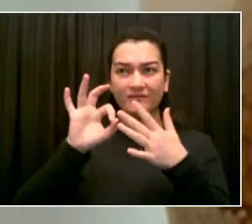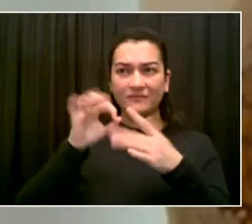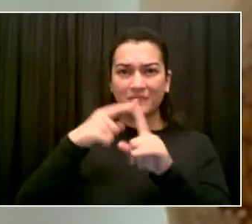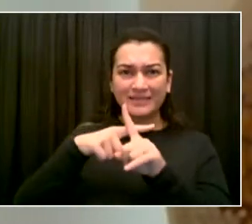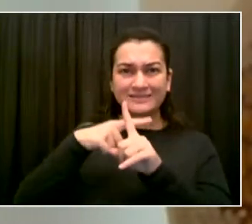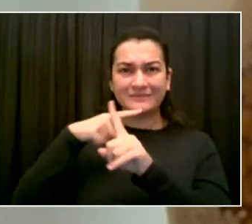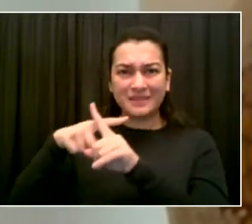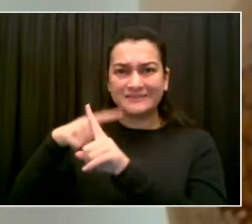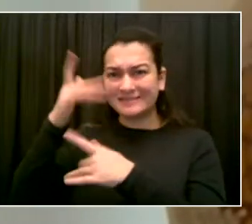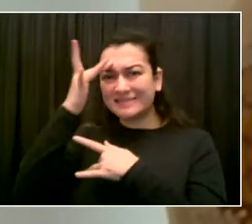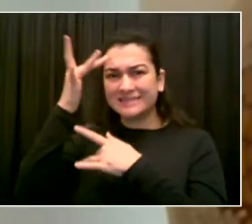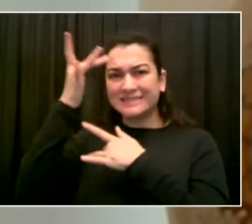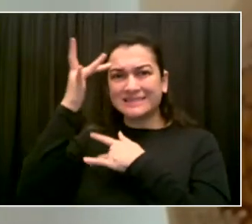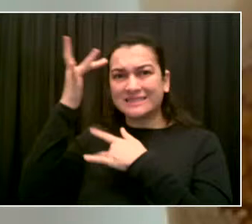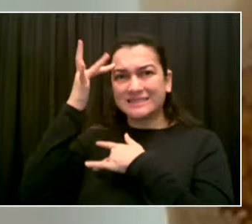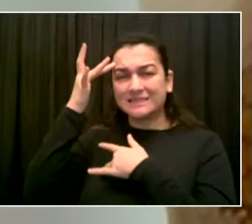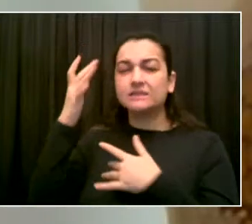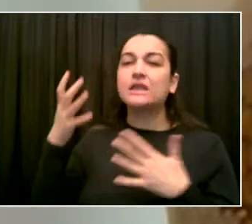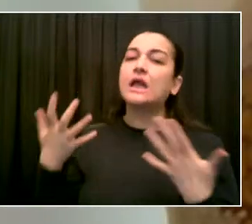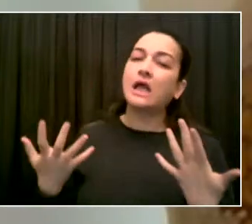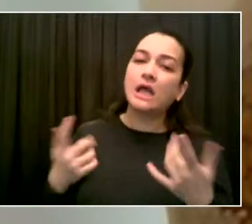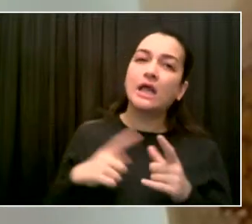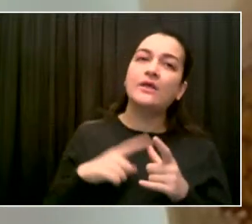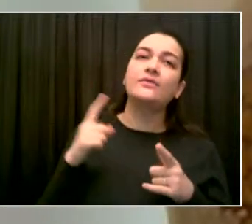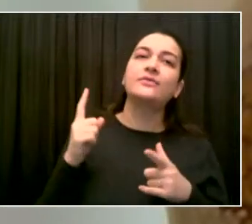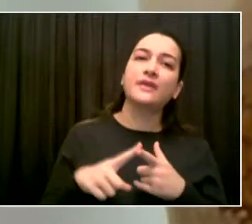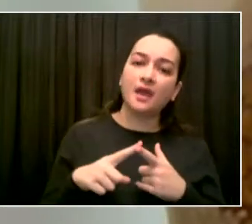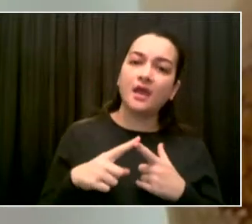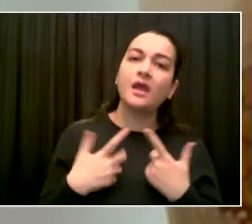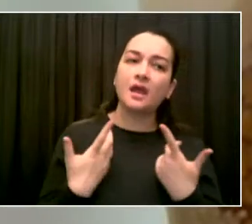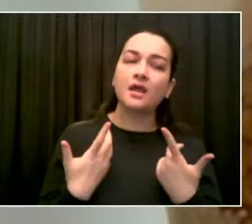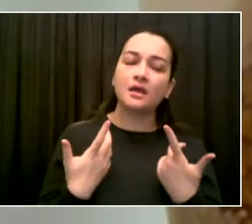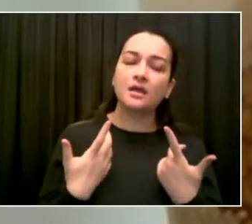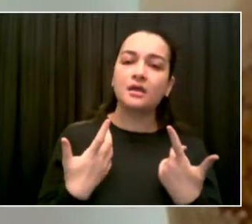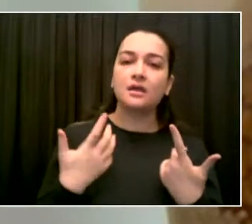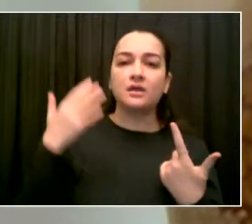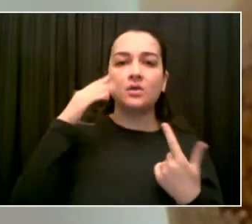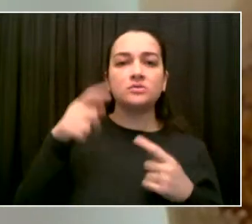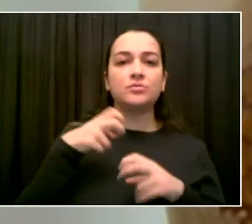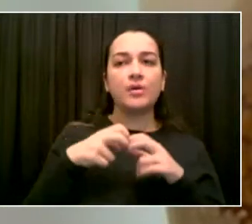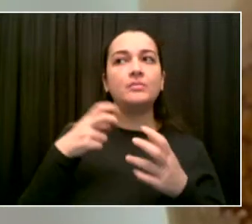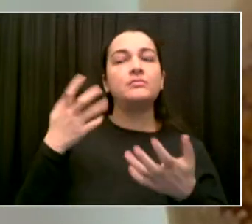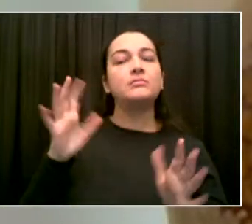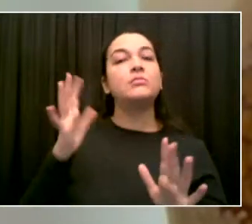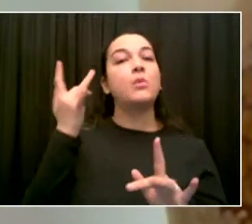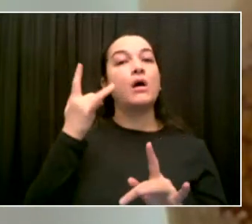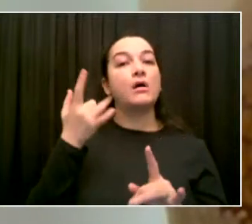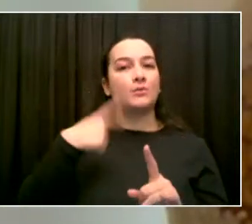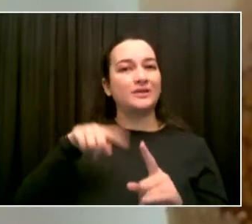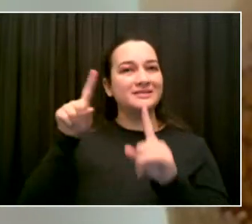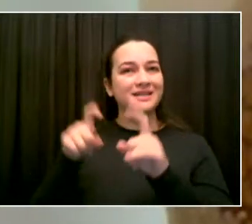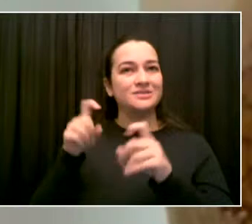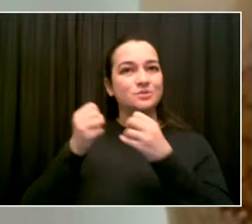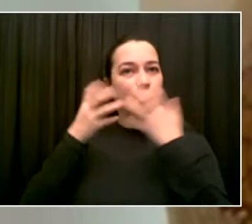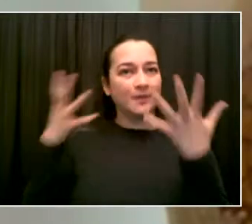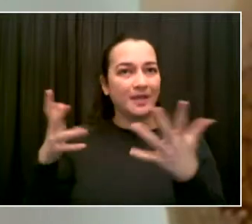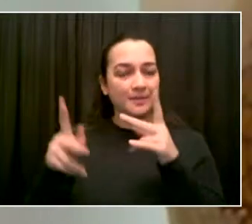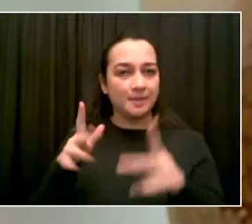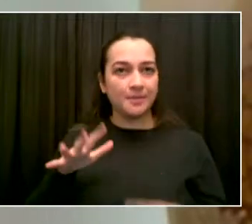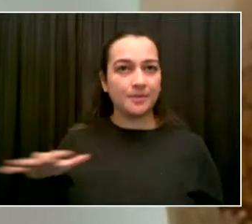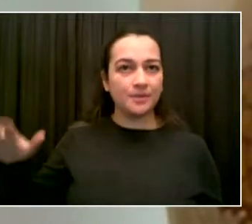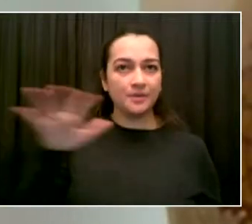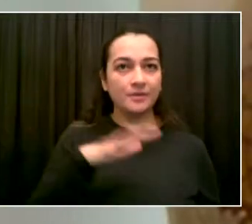adopt very rigid safety measures that really meet and exceed the CDC guidance, and those align with what